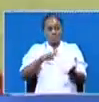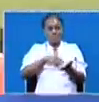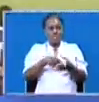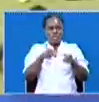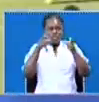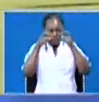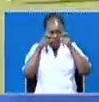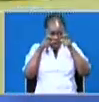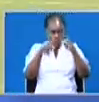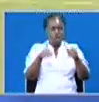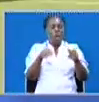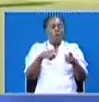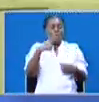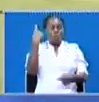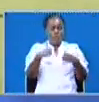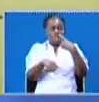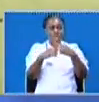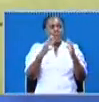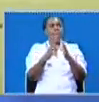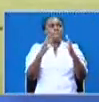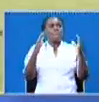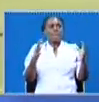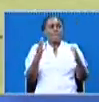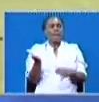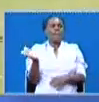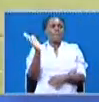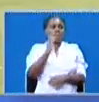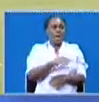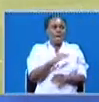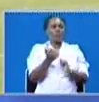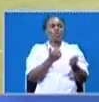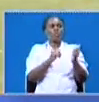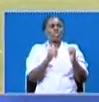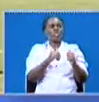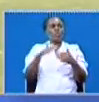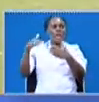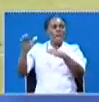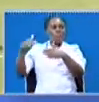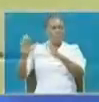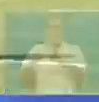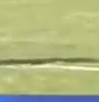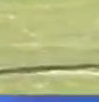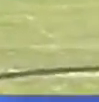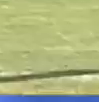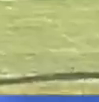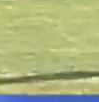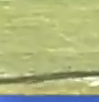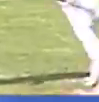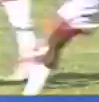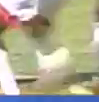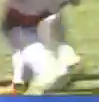to win by a bigger margin in the return match away in Mauritius.